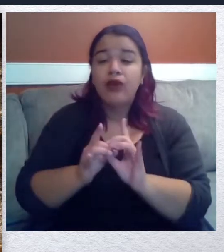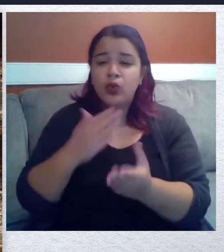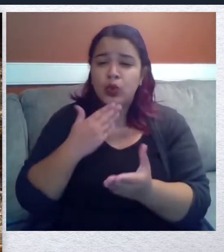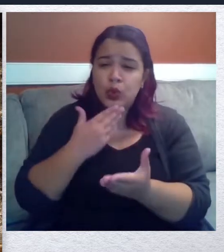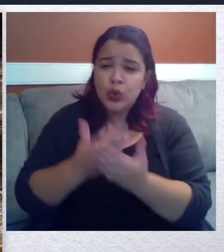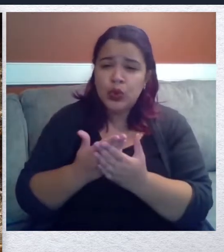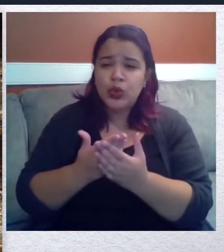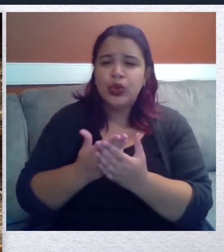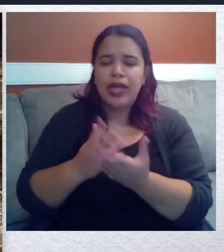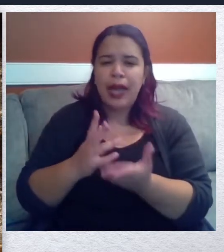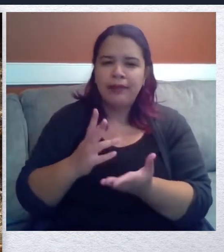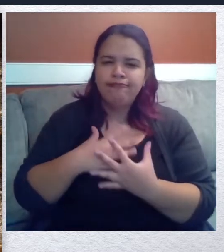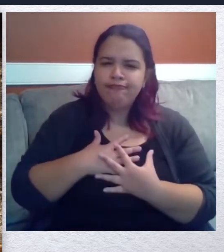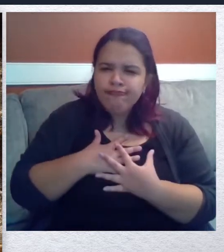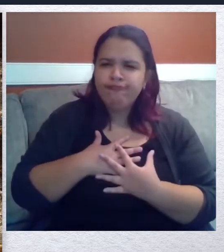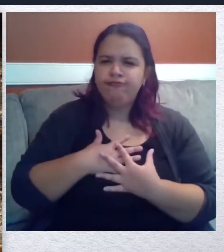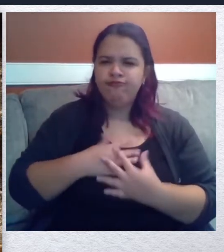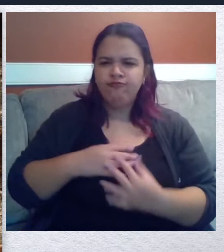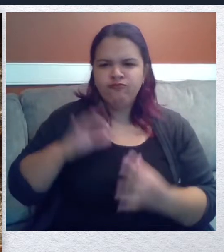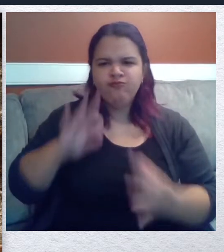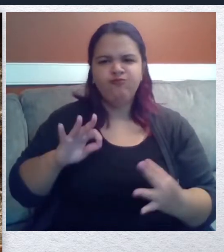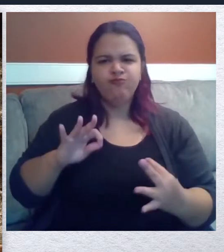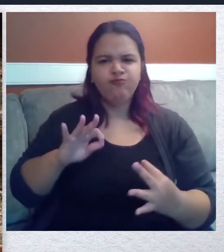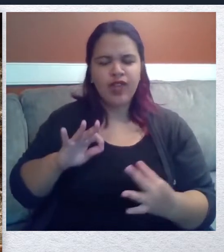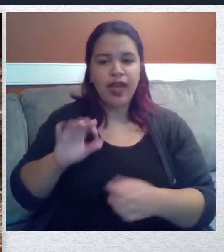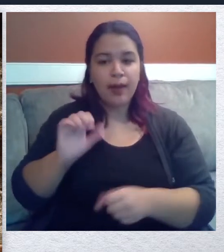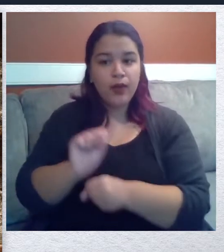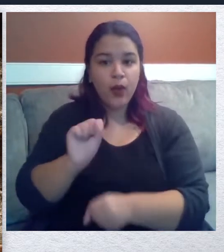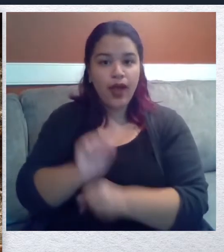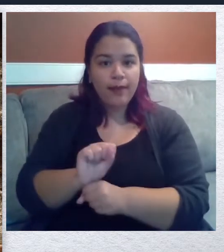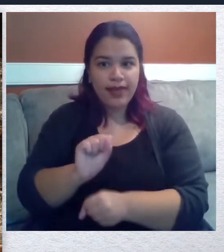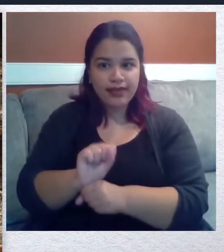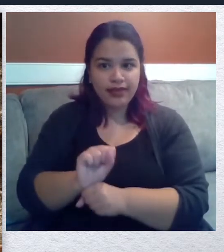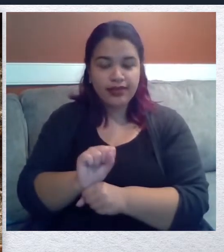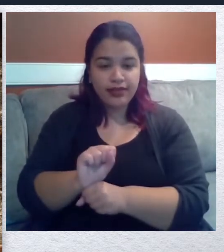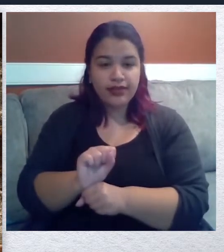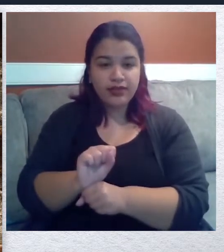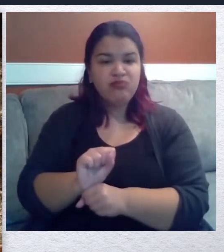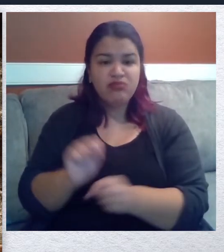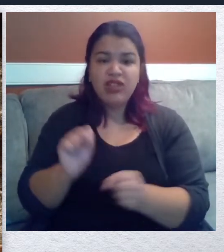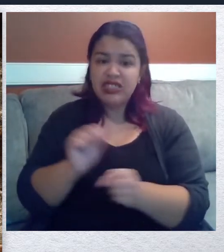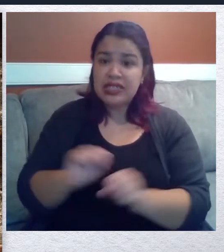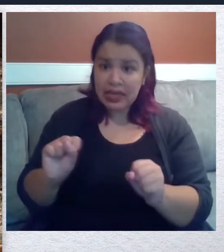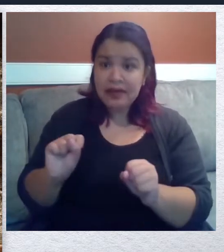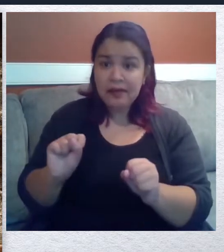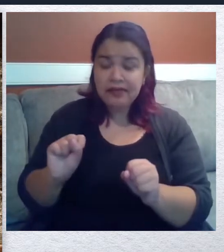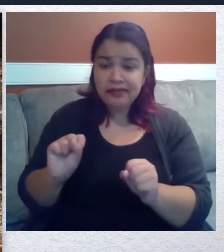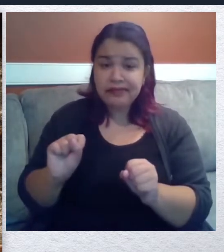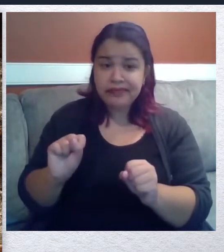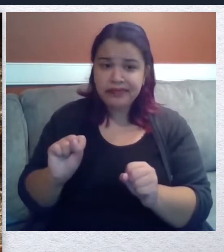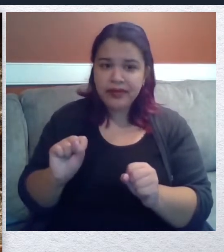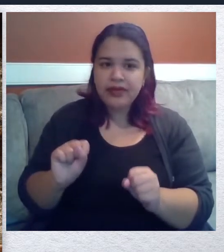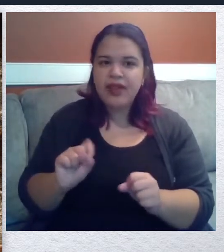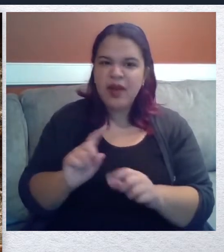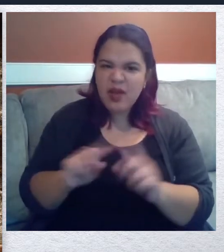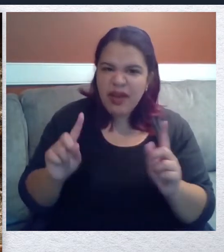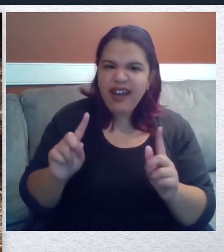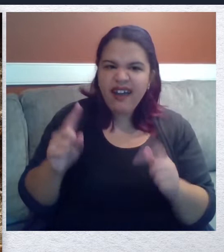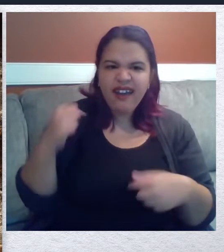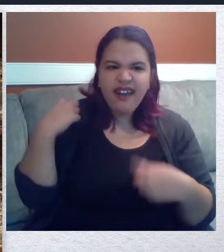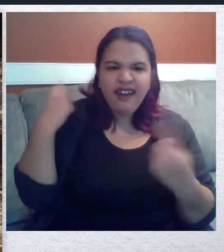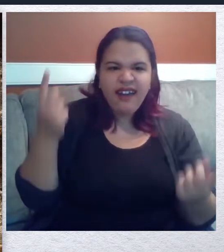COVID-19, virtual interviews have become increasingly popular for companies, government entities, and